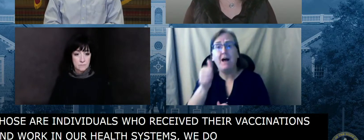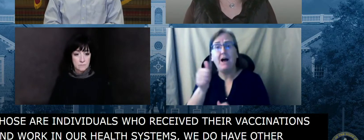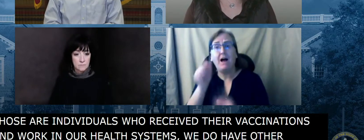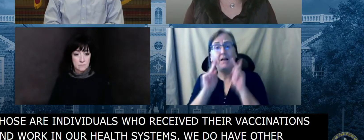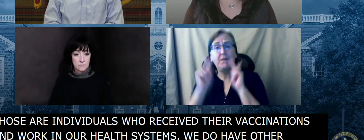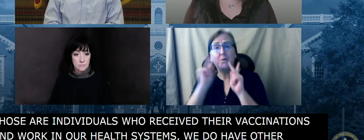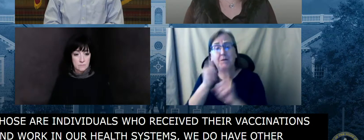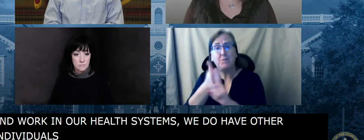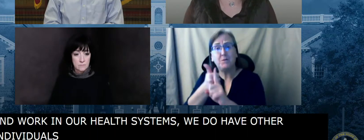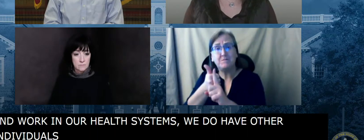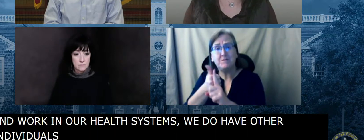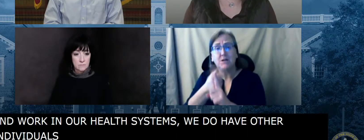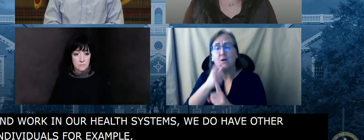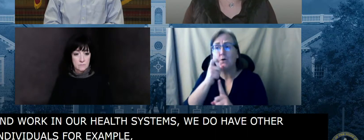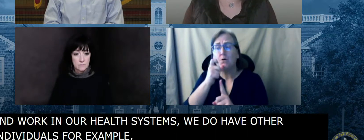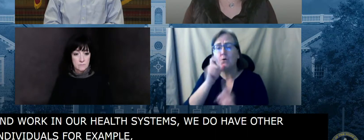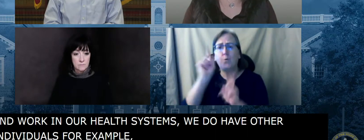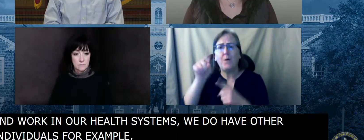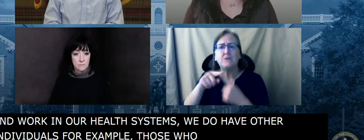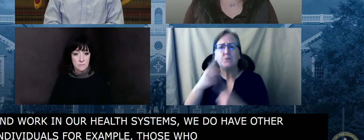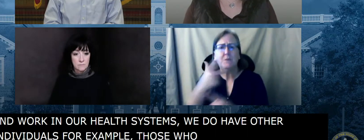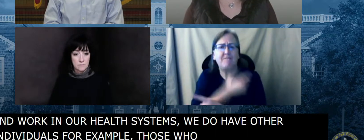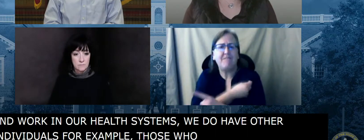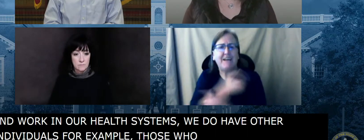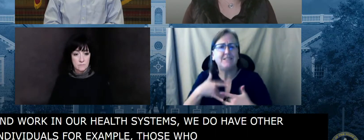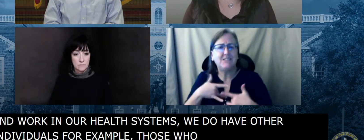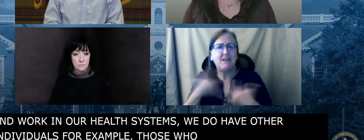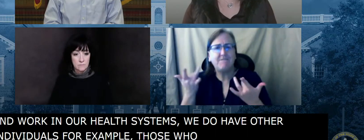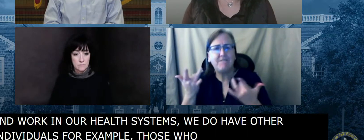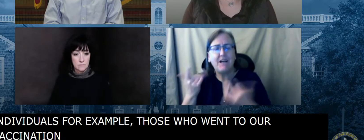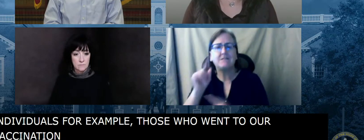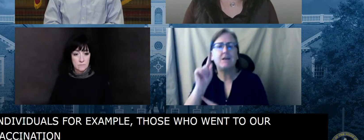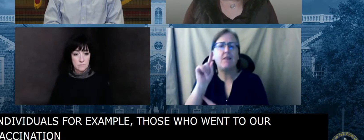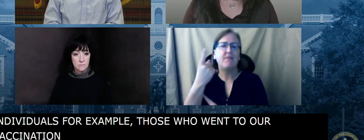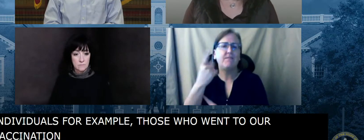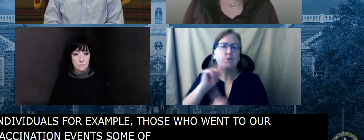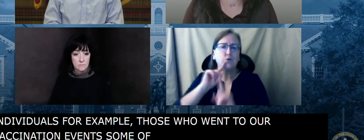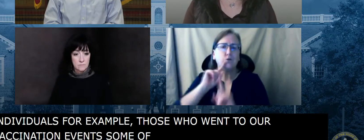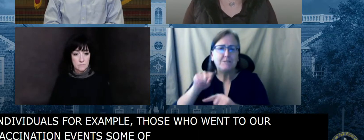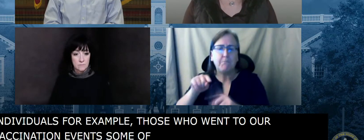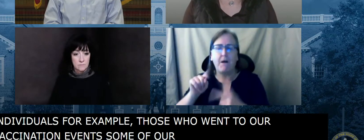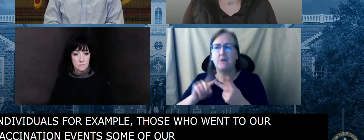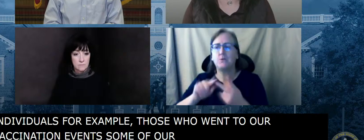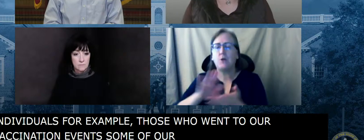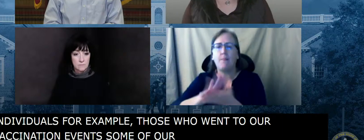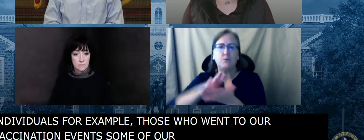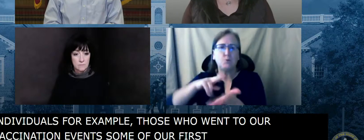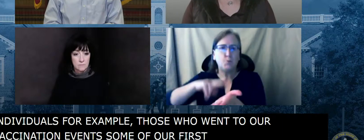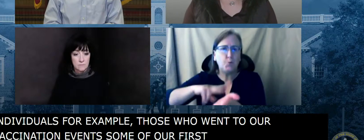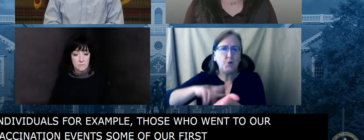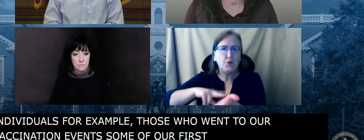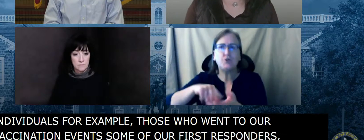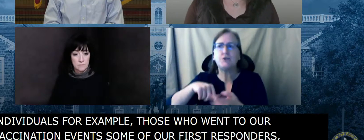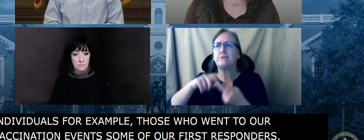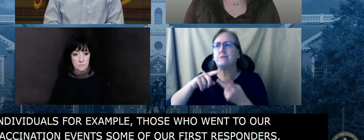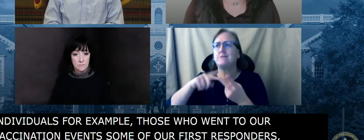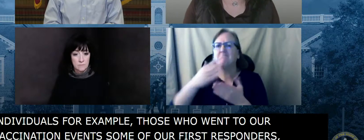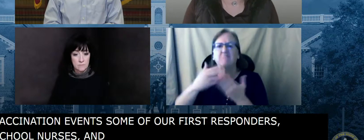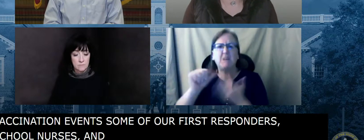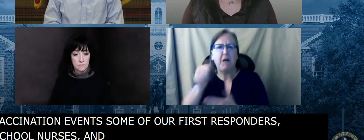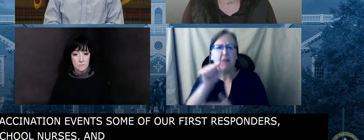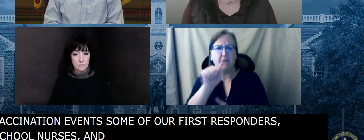who went to our vaccination events, some of our first responders, school nurses, and some